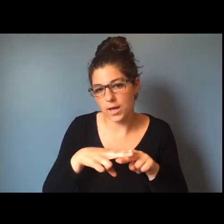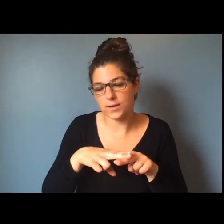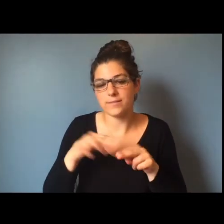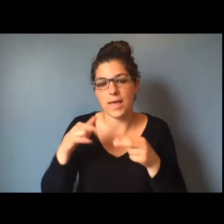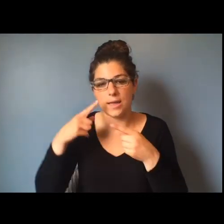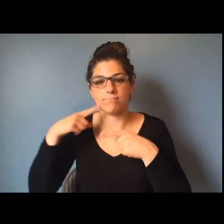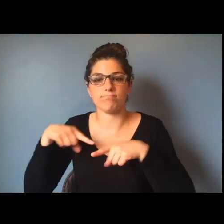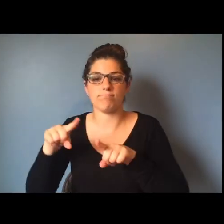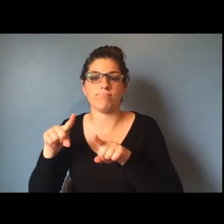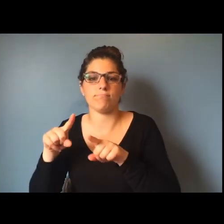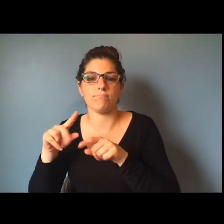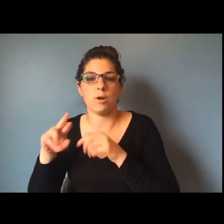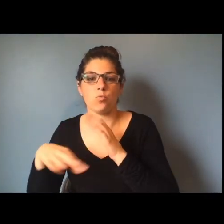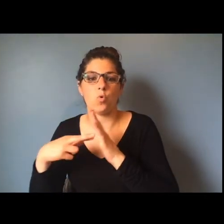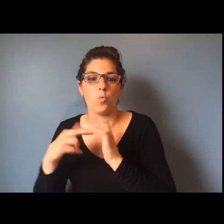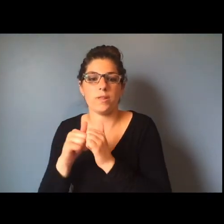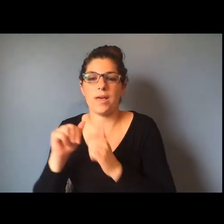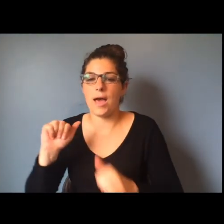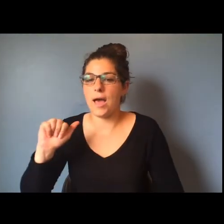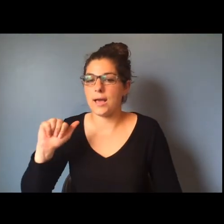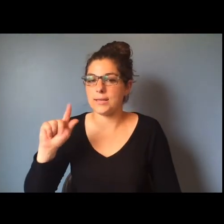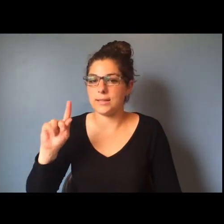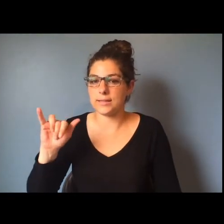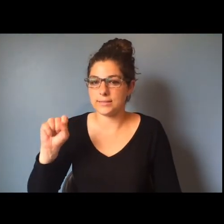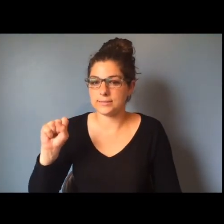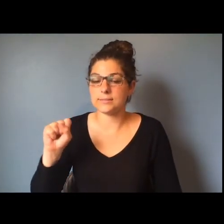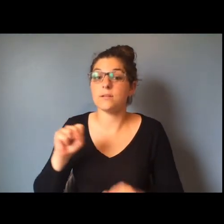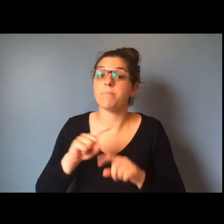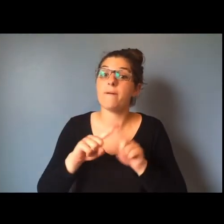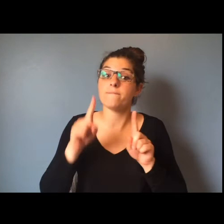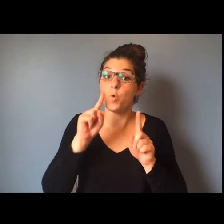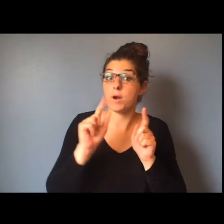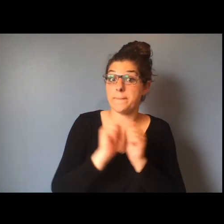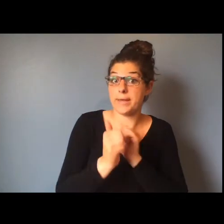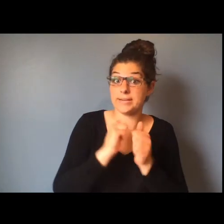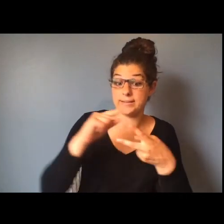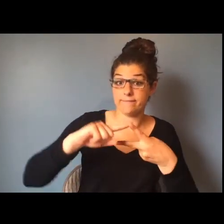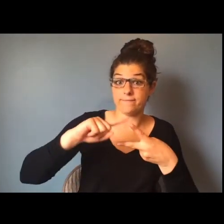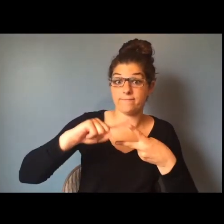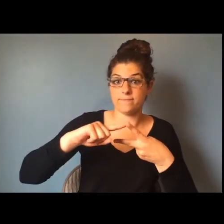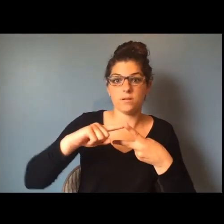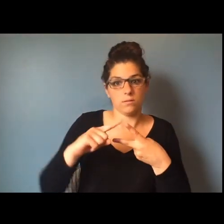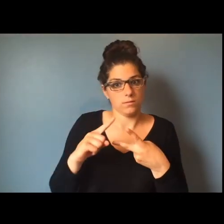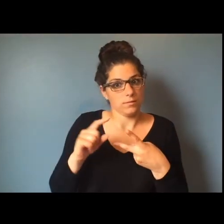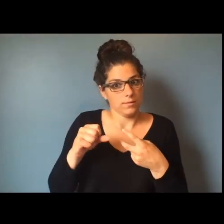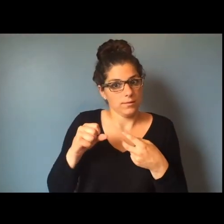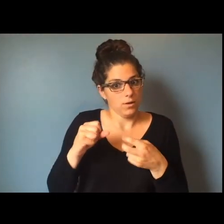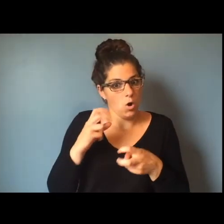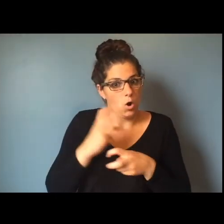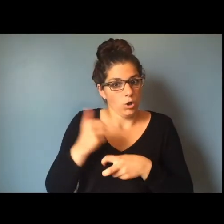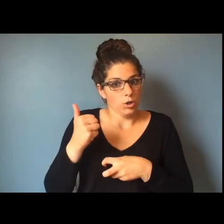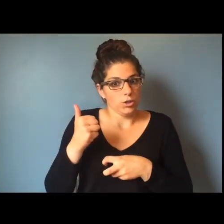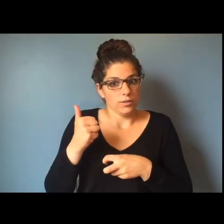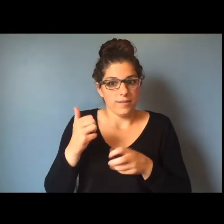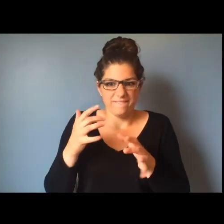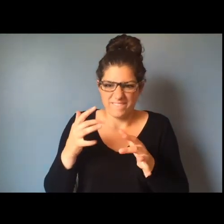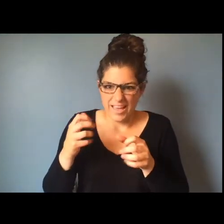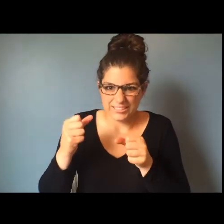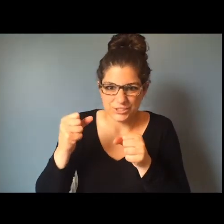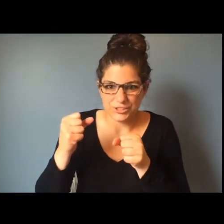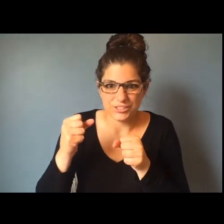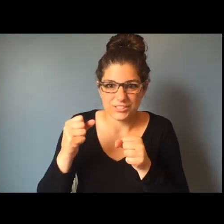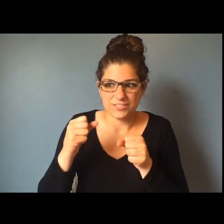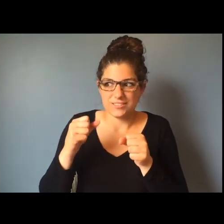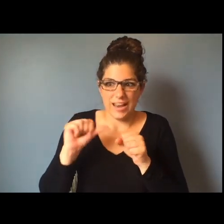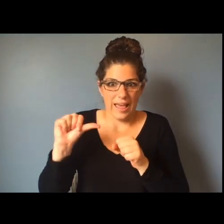with my role with Achilles. But for the competitive ones, yeah, it gets harder the faster of an athlete you are,